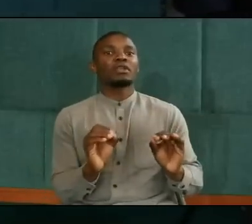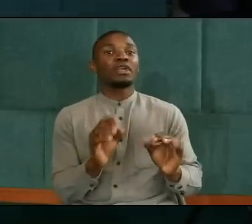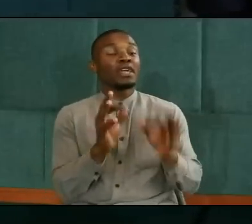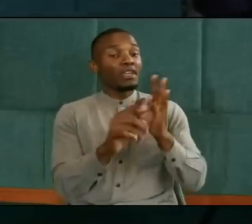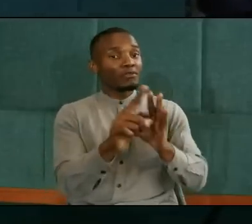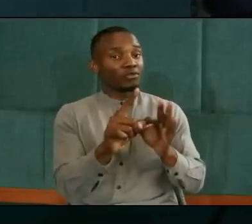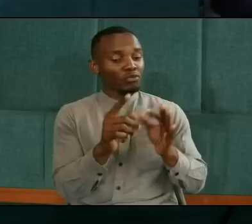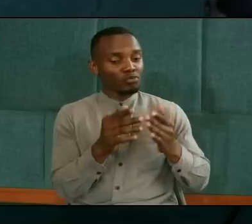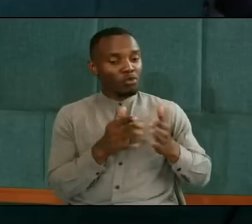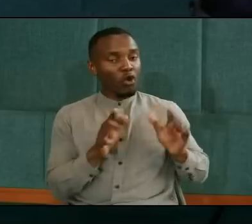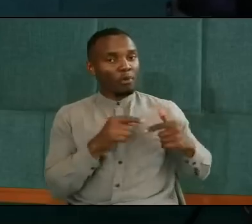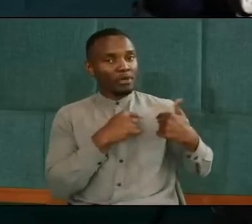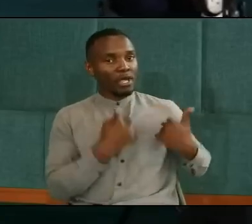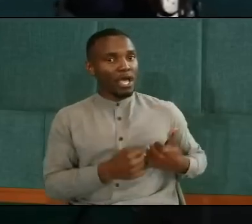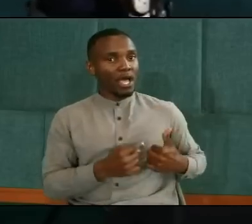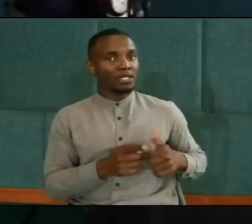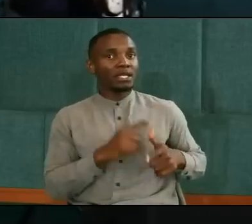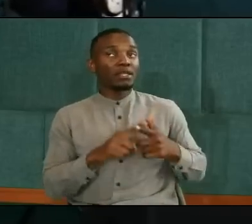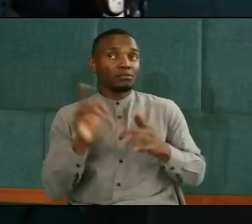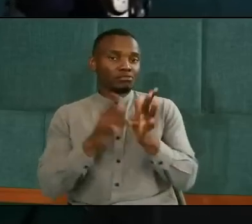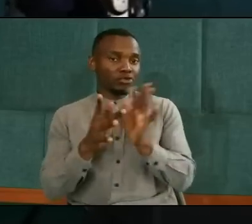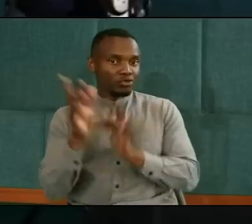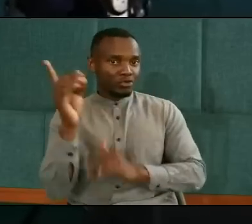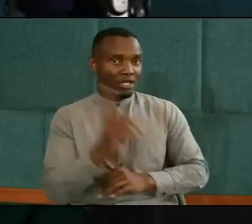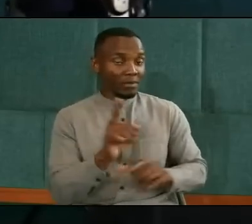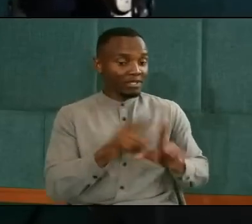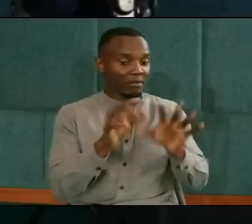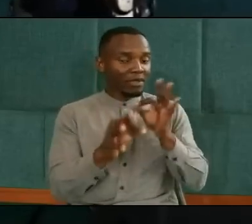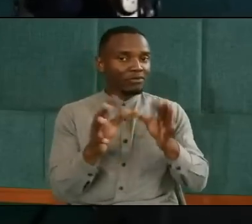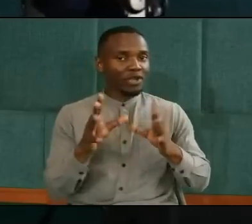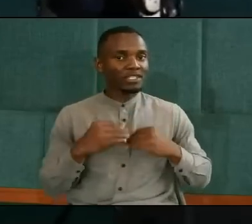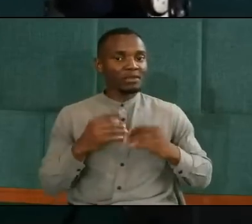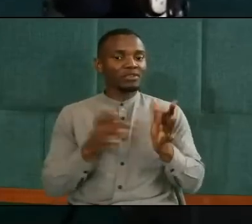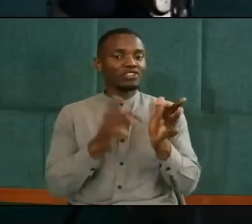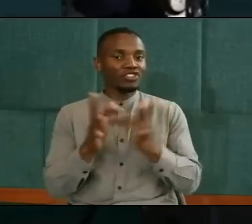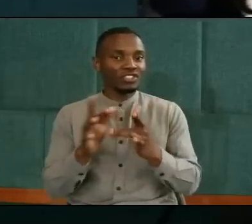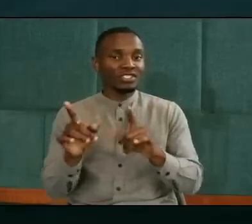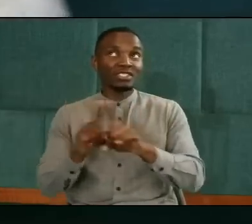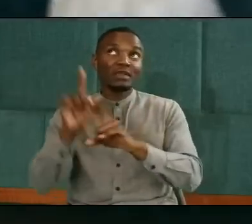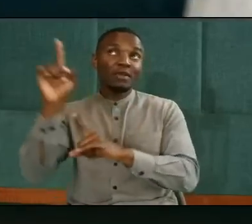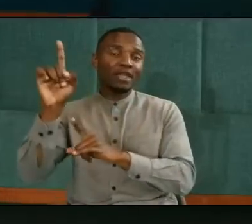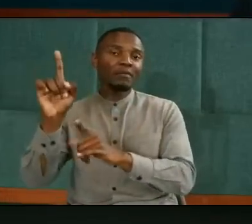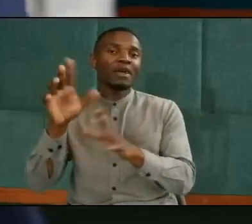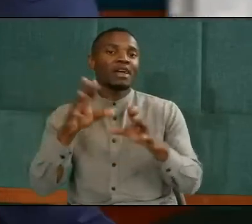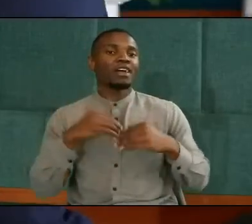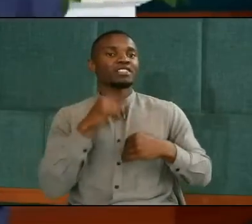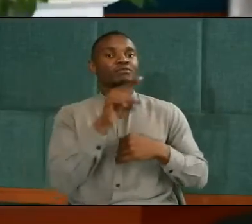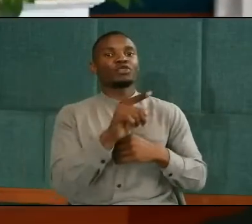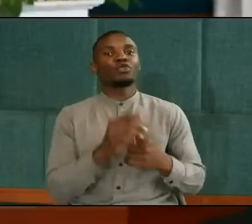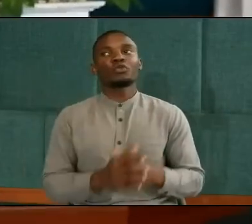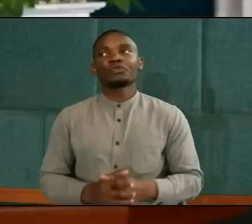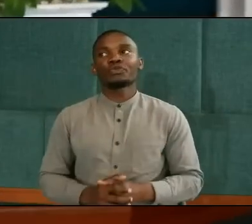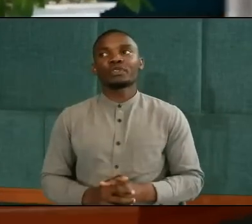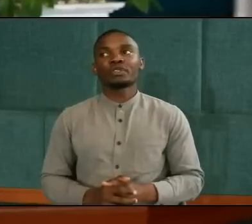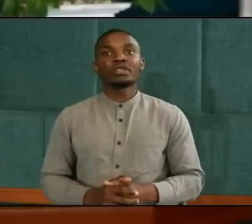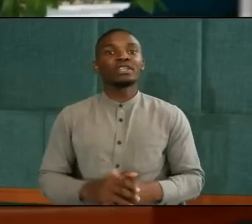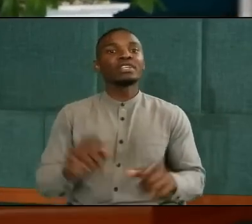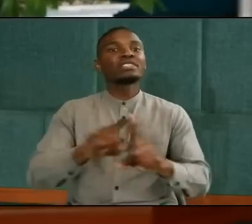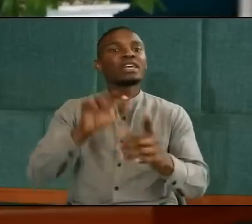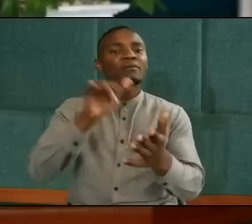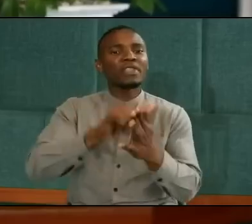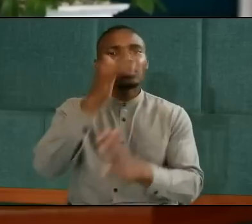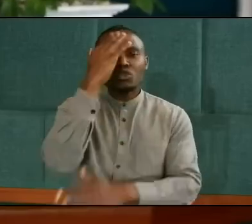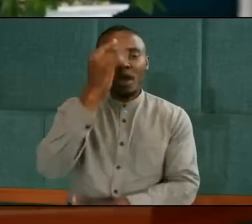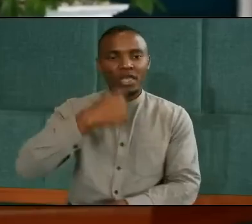and sup with him. Whoever accept me, I accept them. This is why we have church. Let me talk to the folks on TV. This is why we